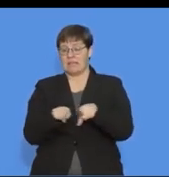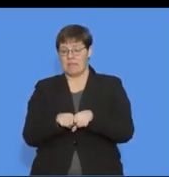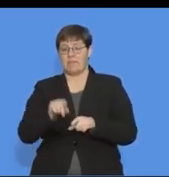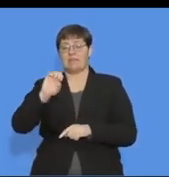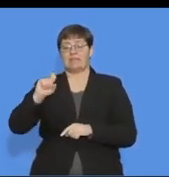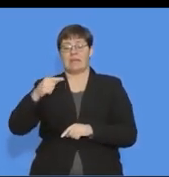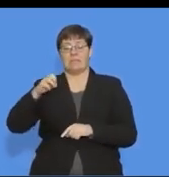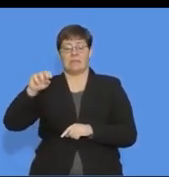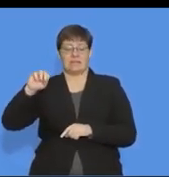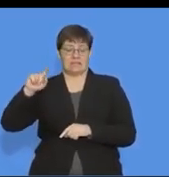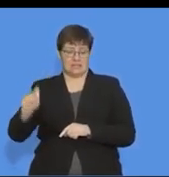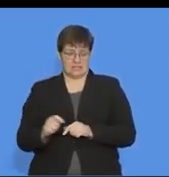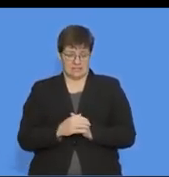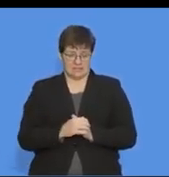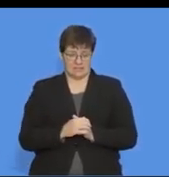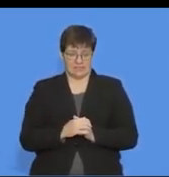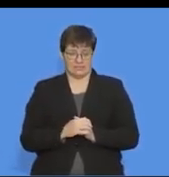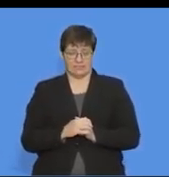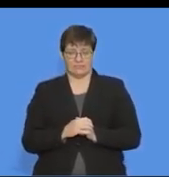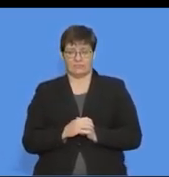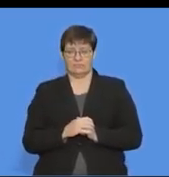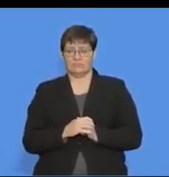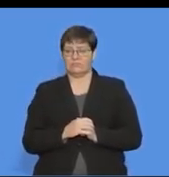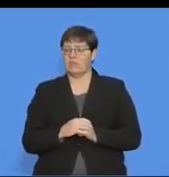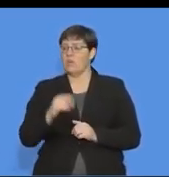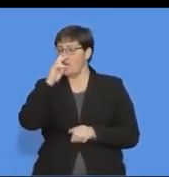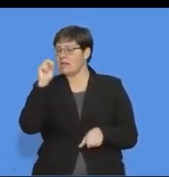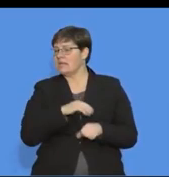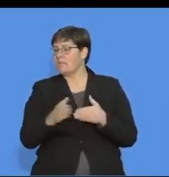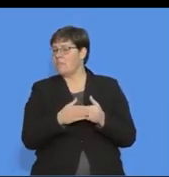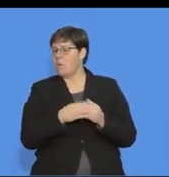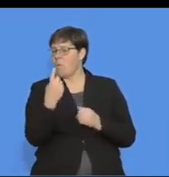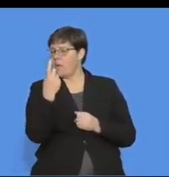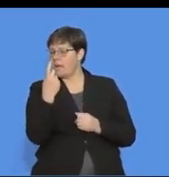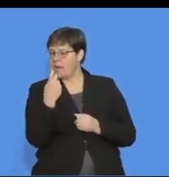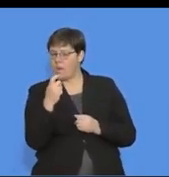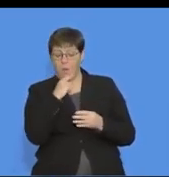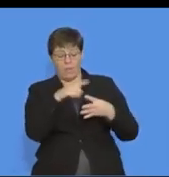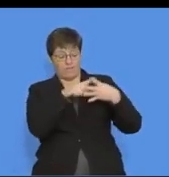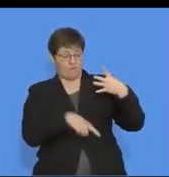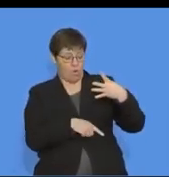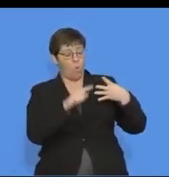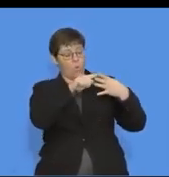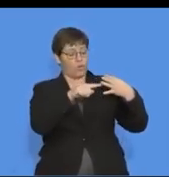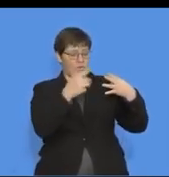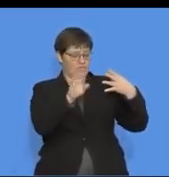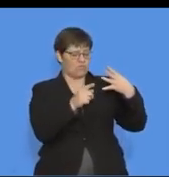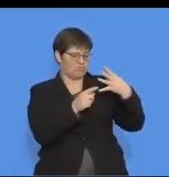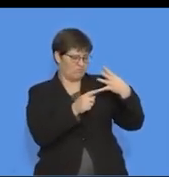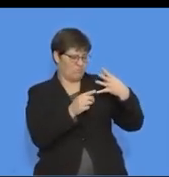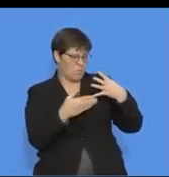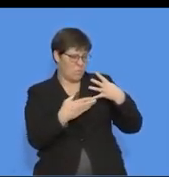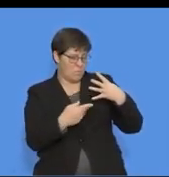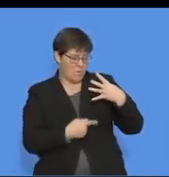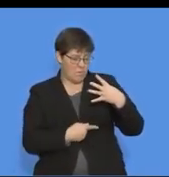segment. Same segment. Now I need one more angle because they said we need 4 of these angles, right?